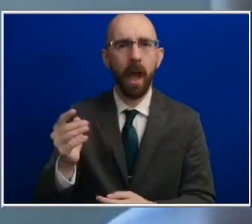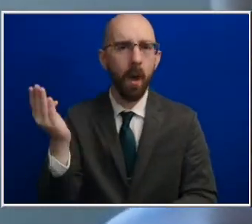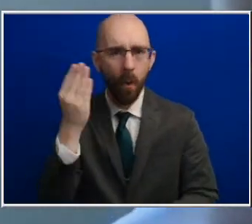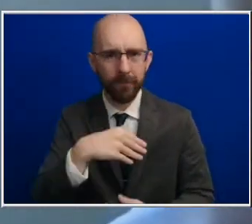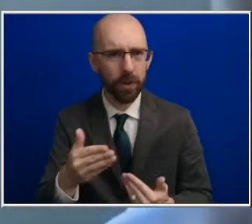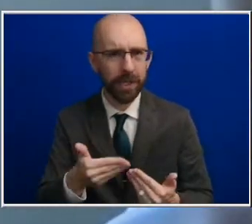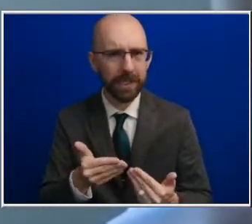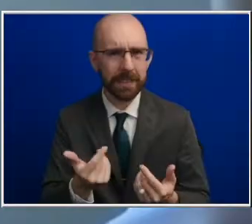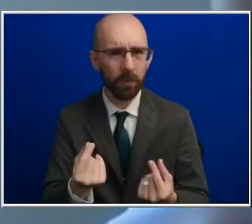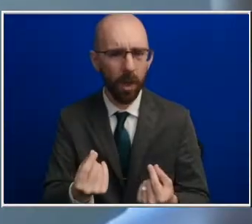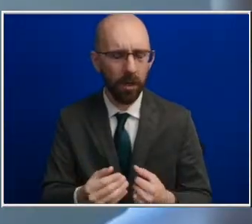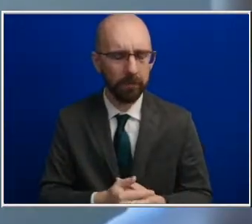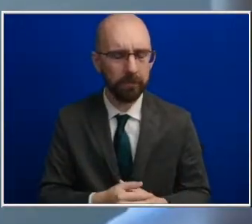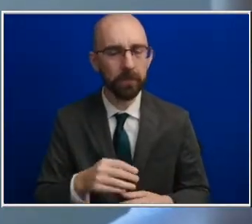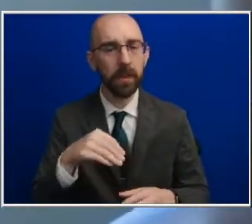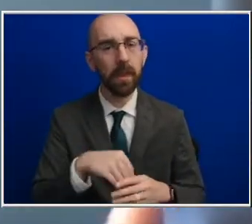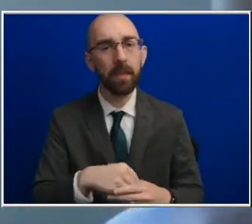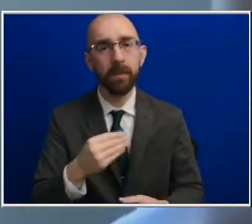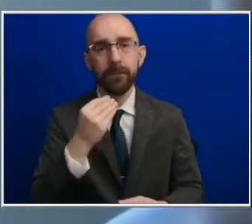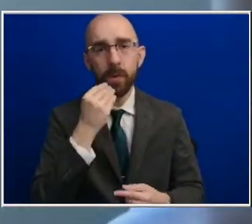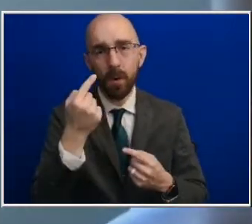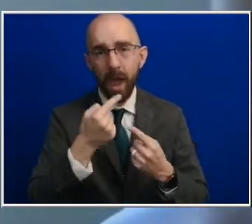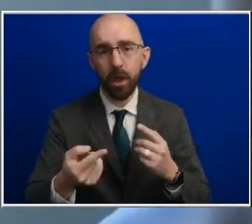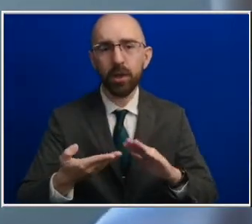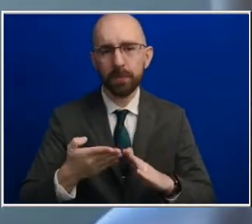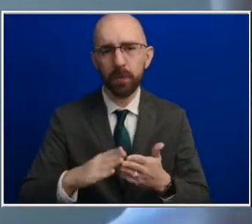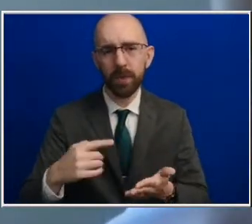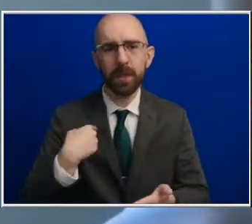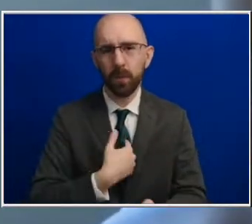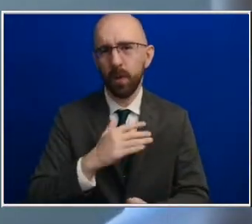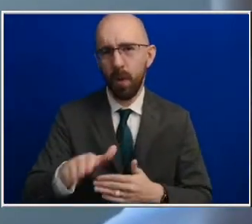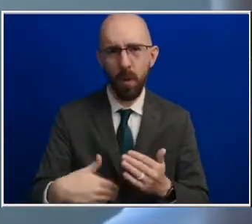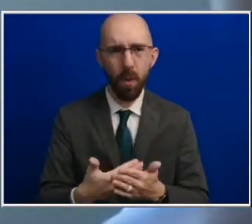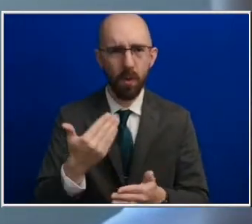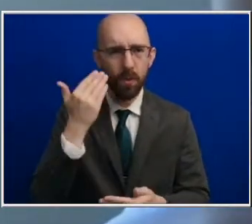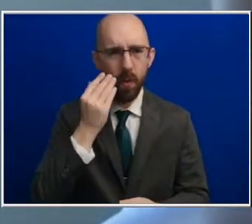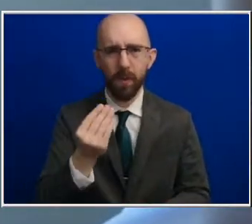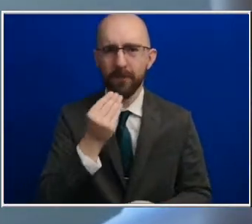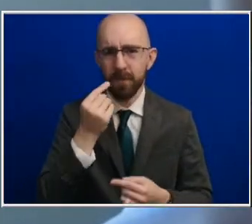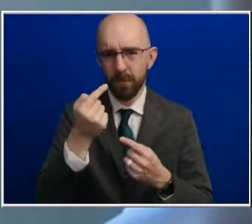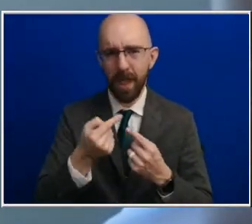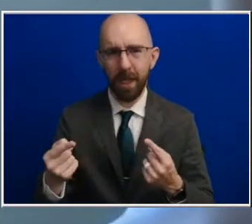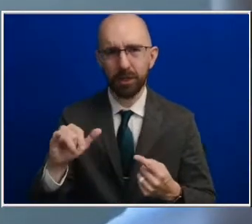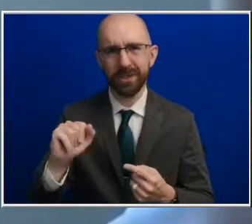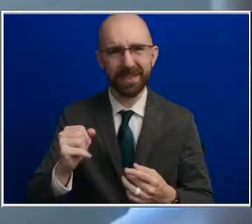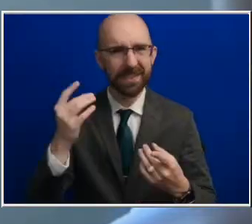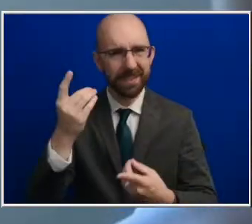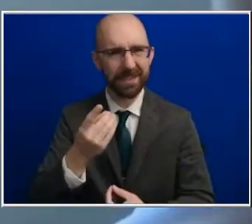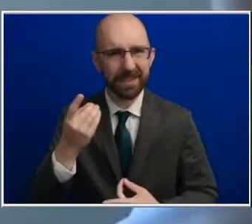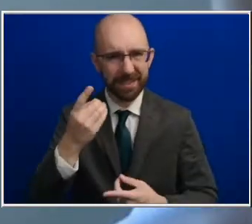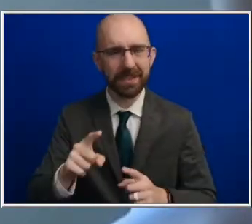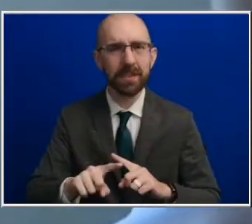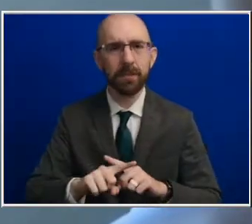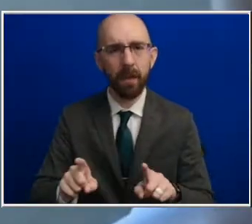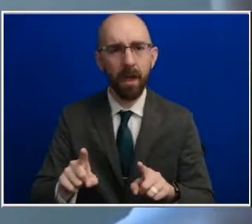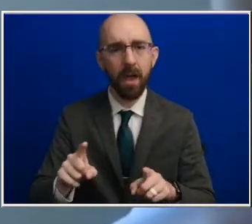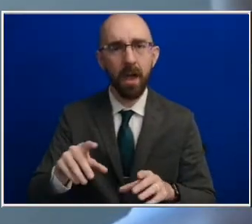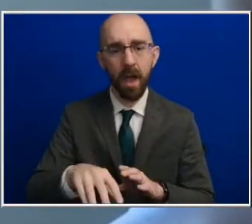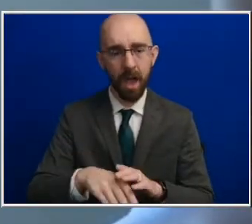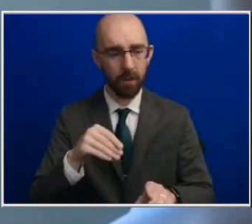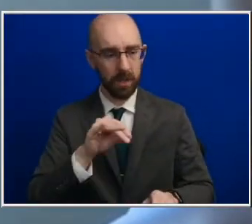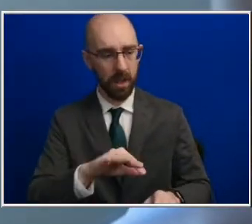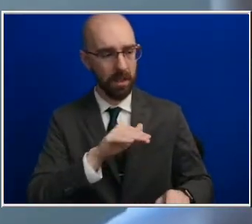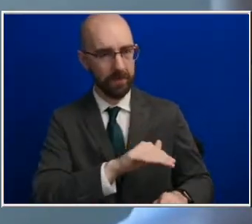Within the food allergy community, I think we all know that food allergy is a disease, but outside the